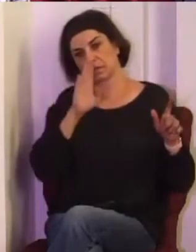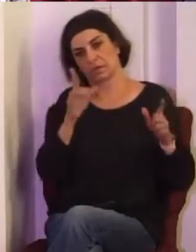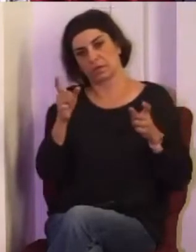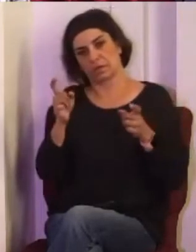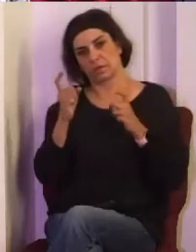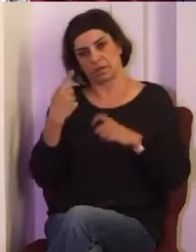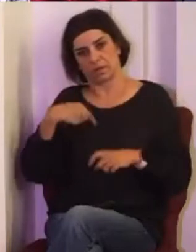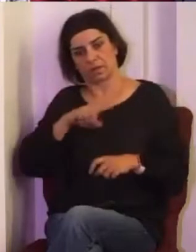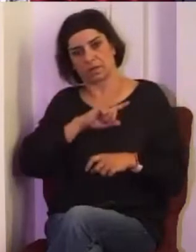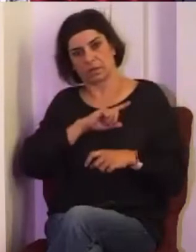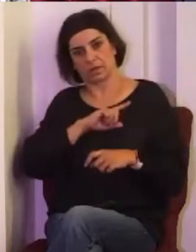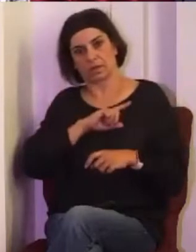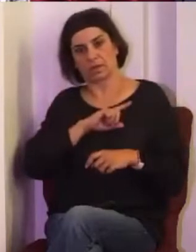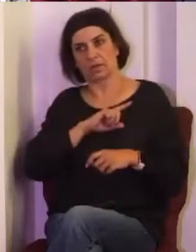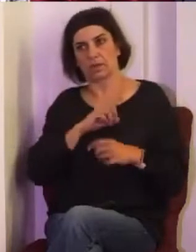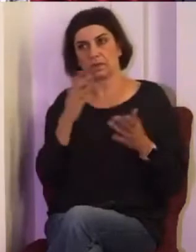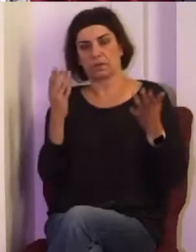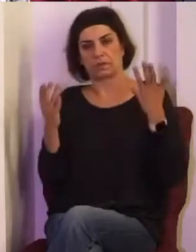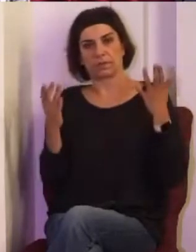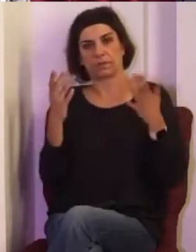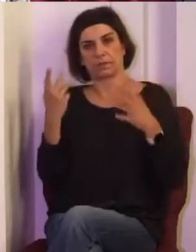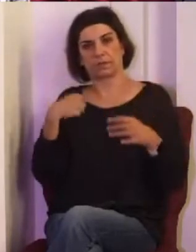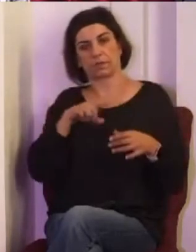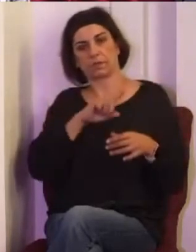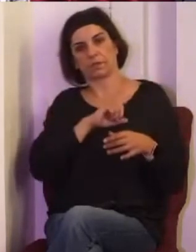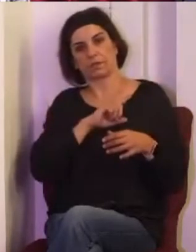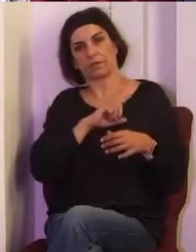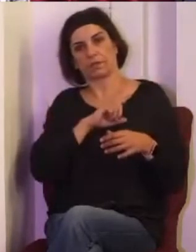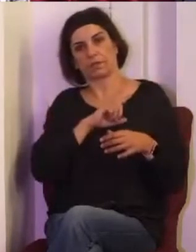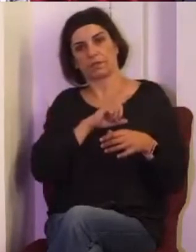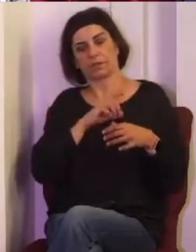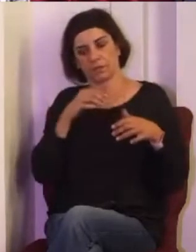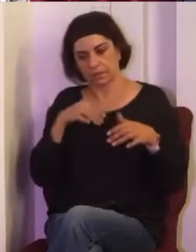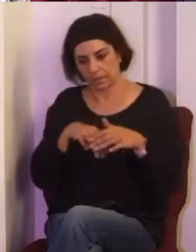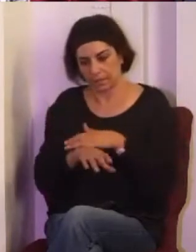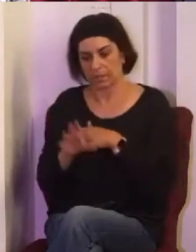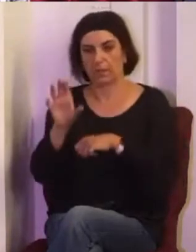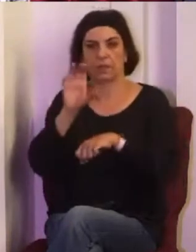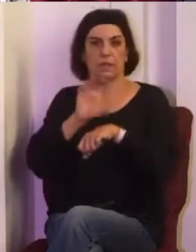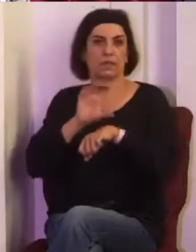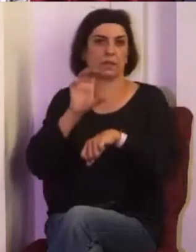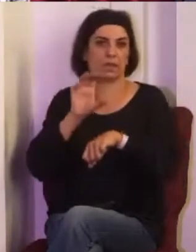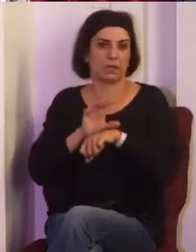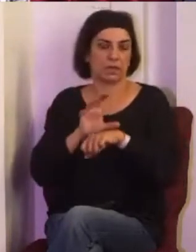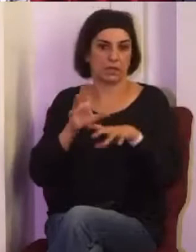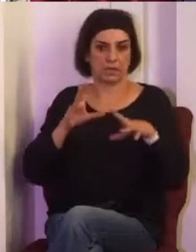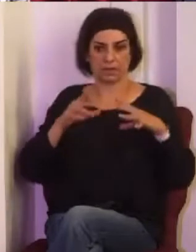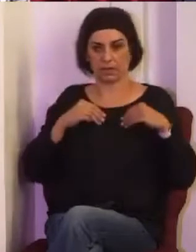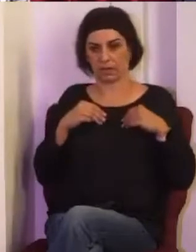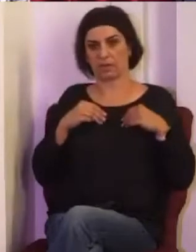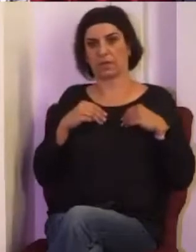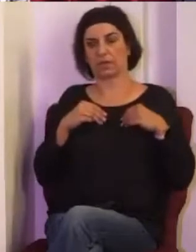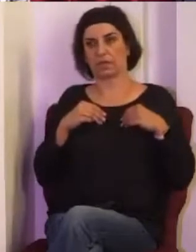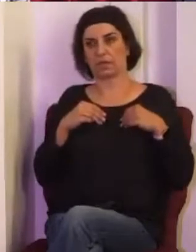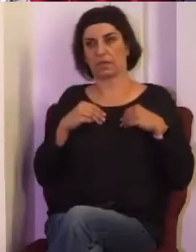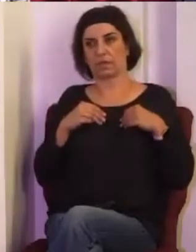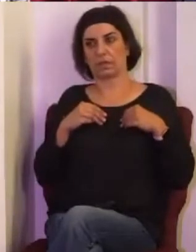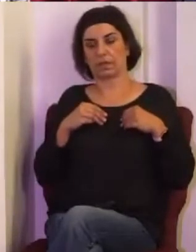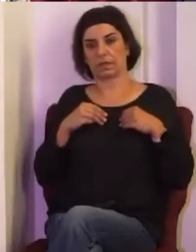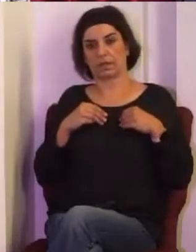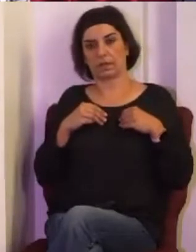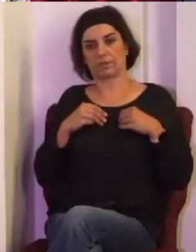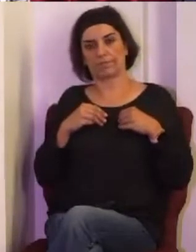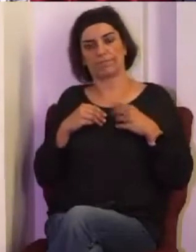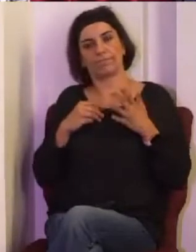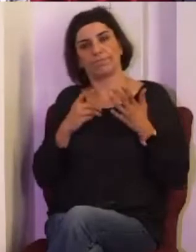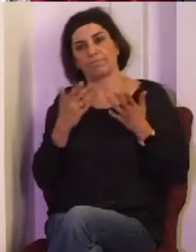us. Maybe we have ventured into a church that's accepting or even has reconciling in the title